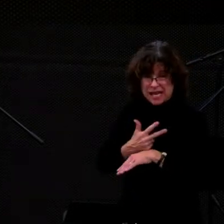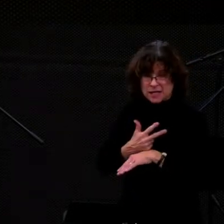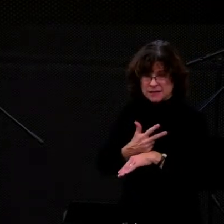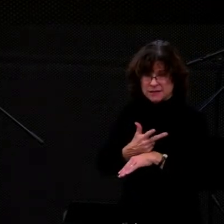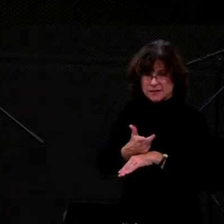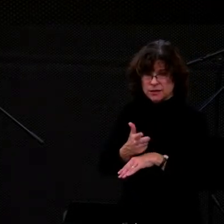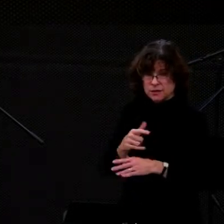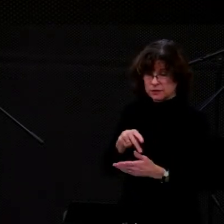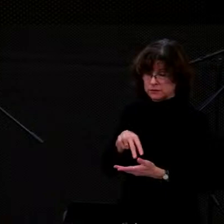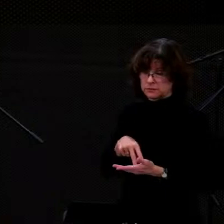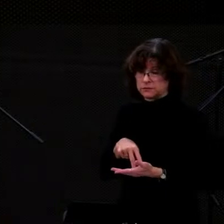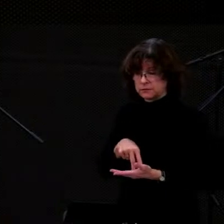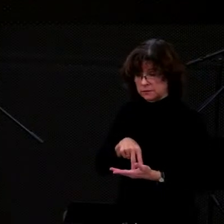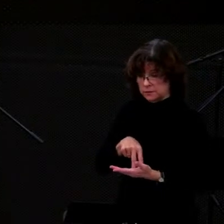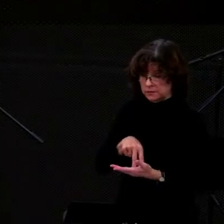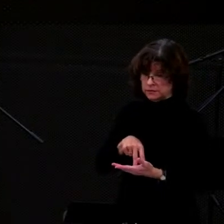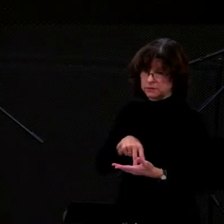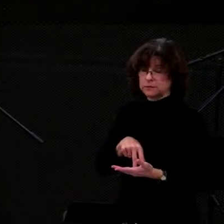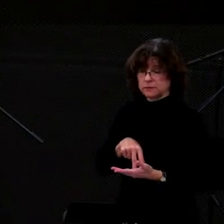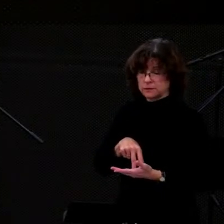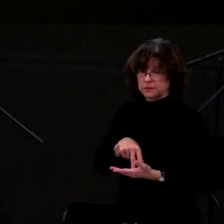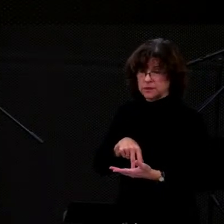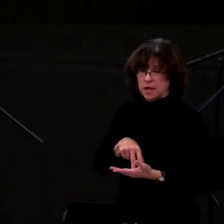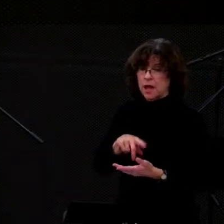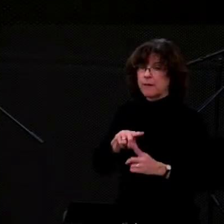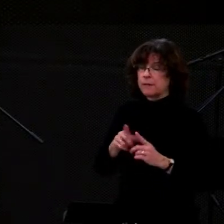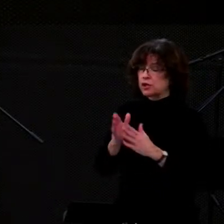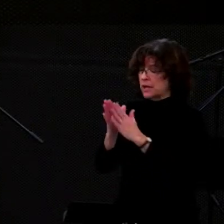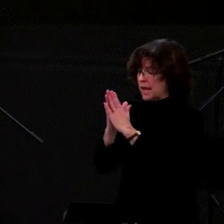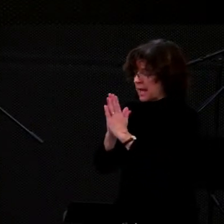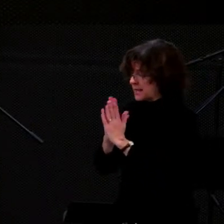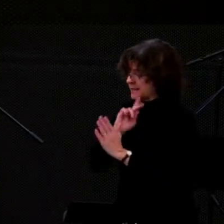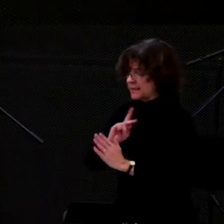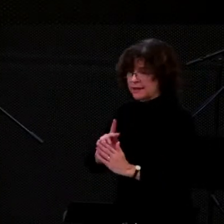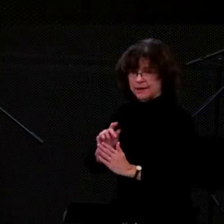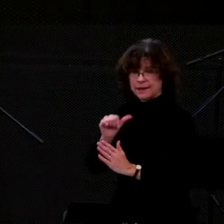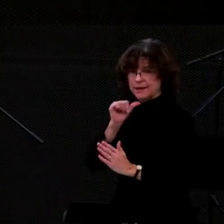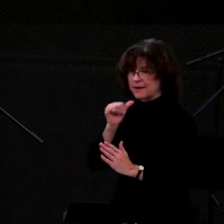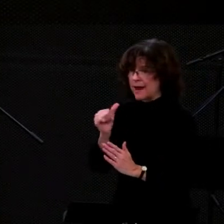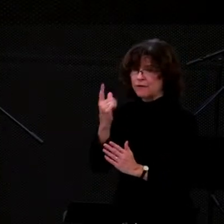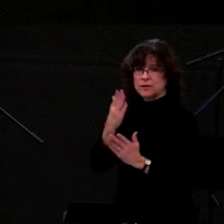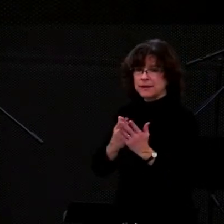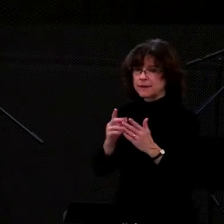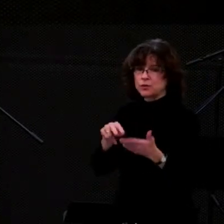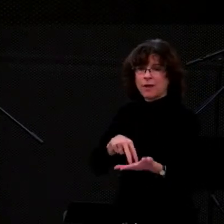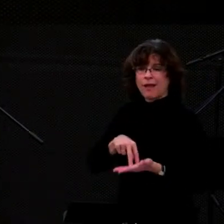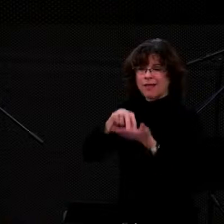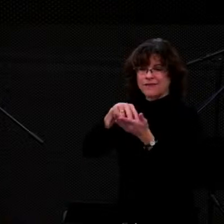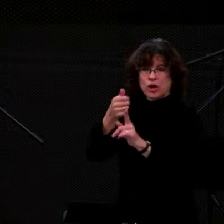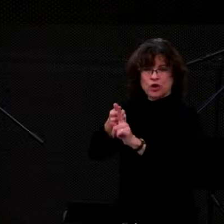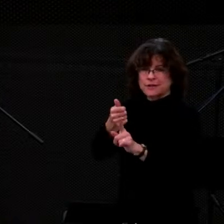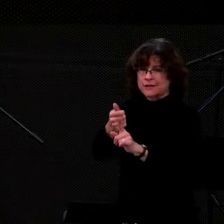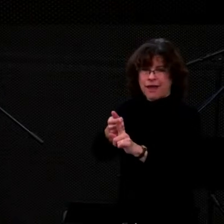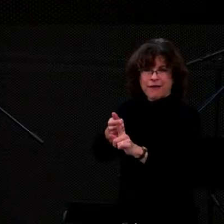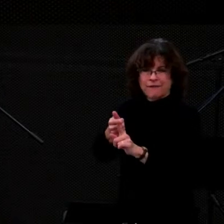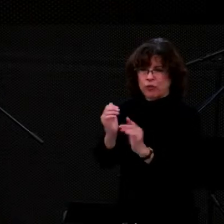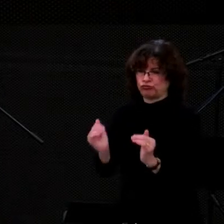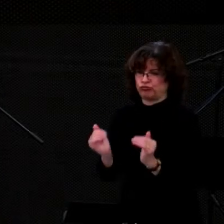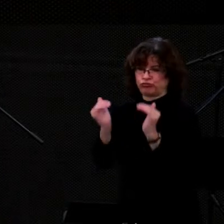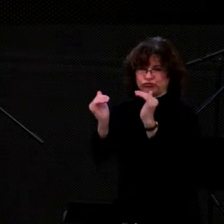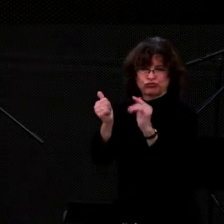affect your condition. She asks the king not for what would put herself forward or what would benefit